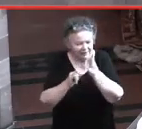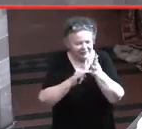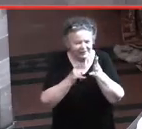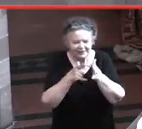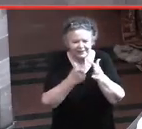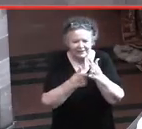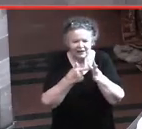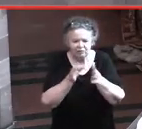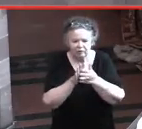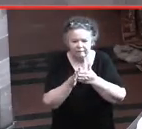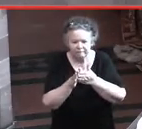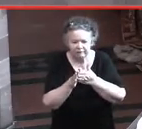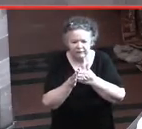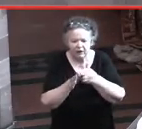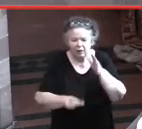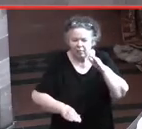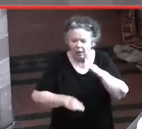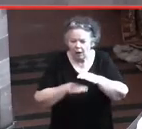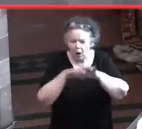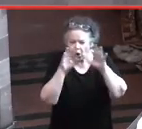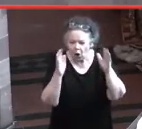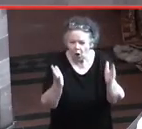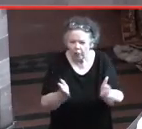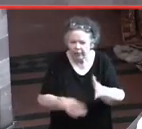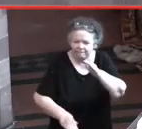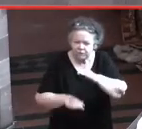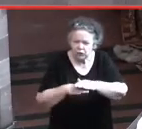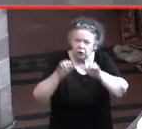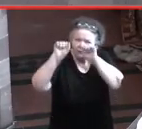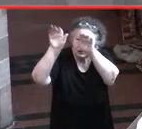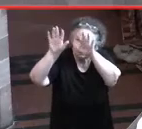whole earth is full of his glory.